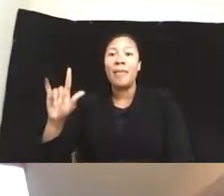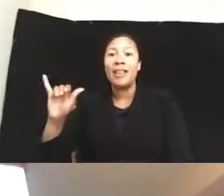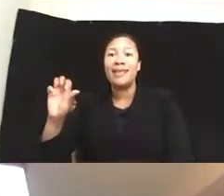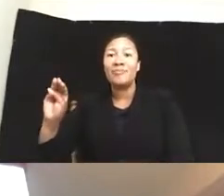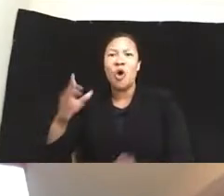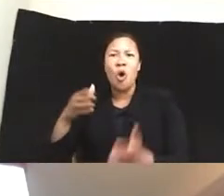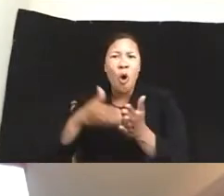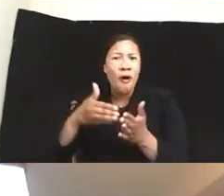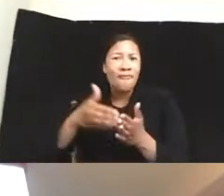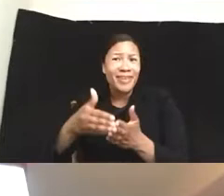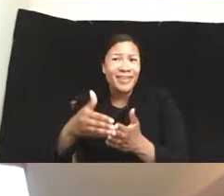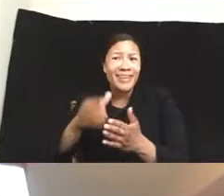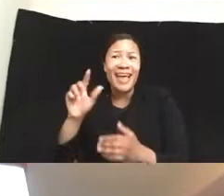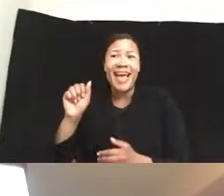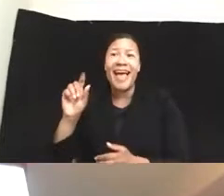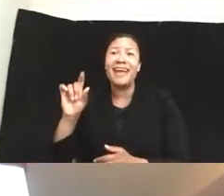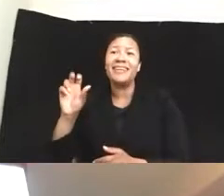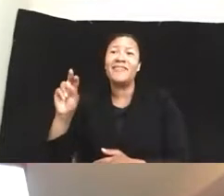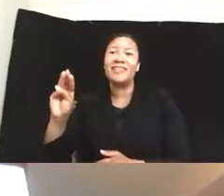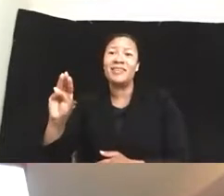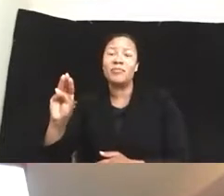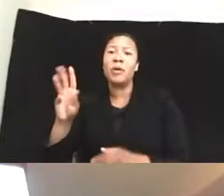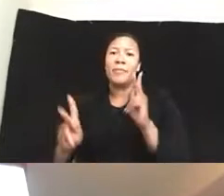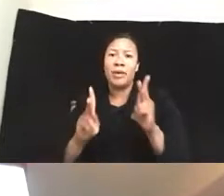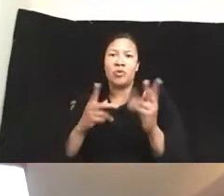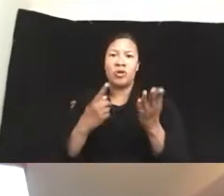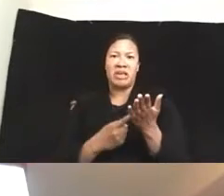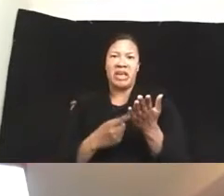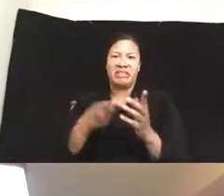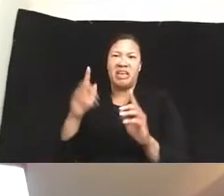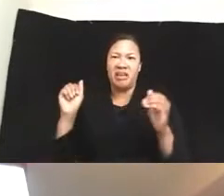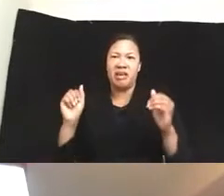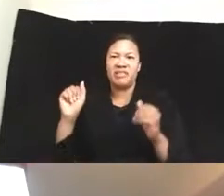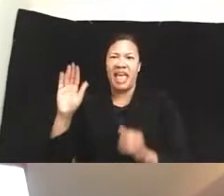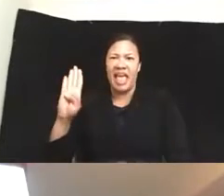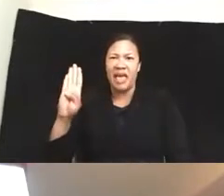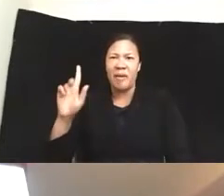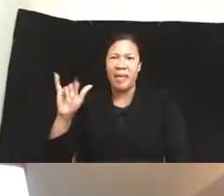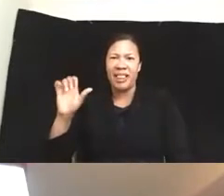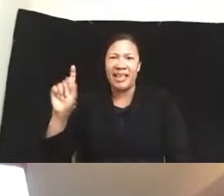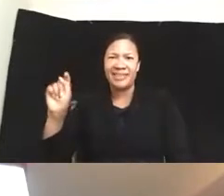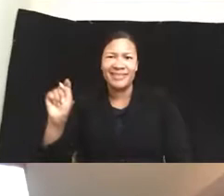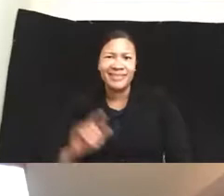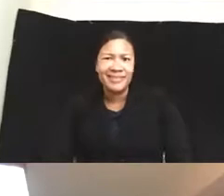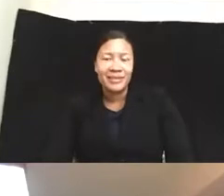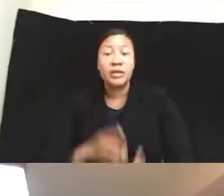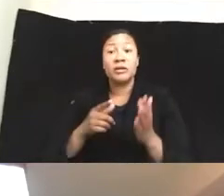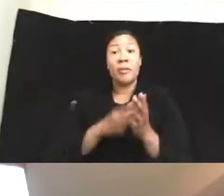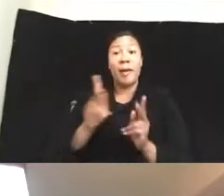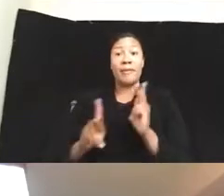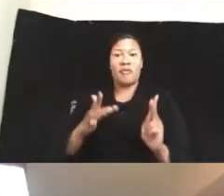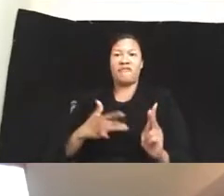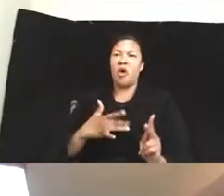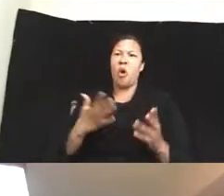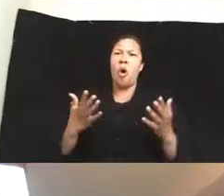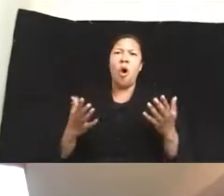mean, I have had so many conversations with people who feel really awful because they haven't been hitting the